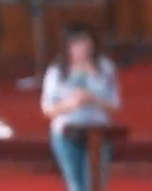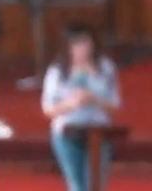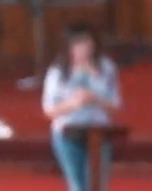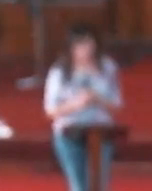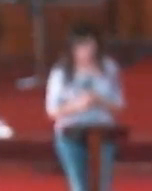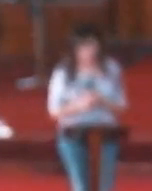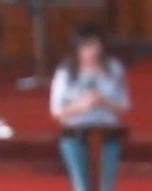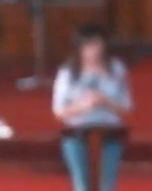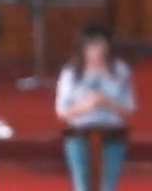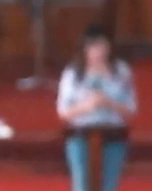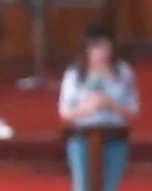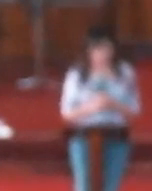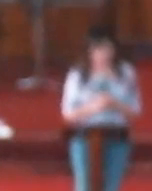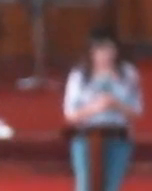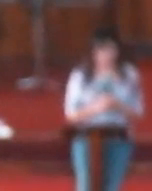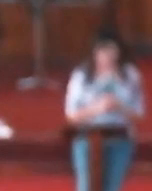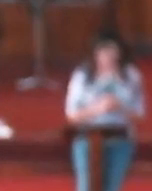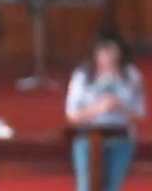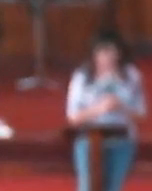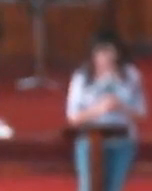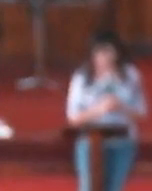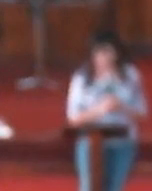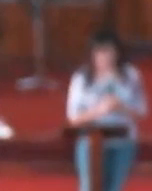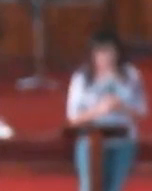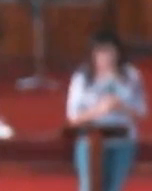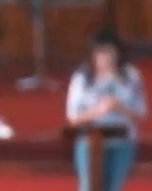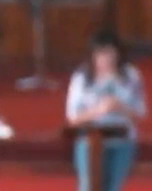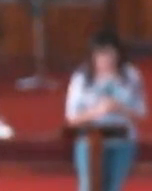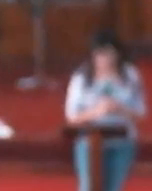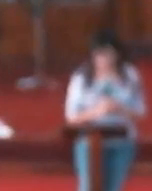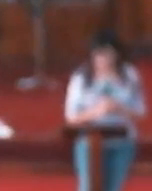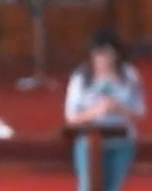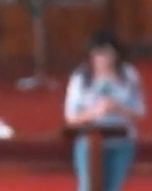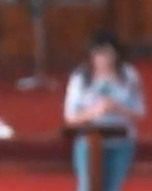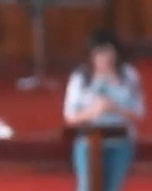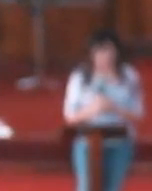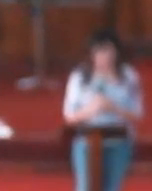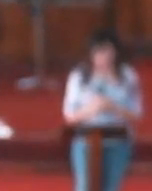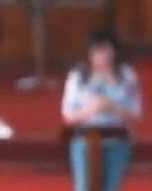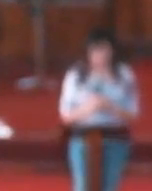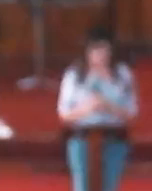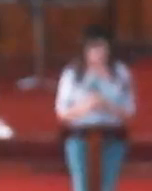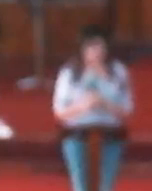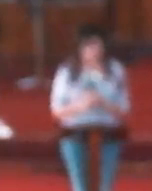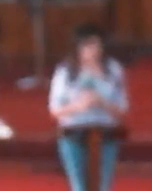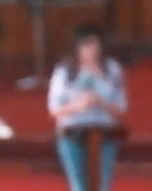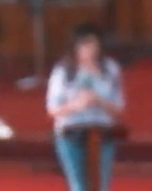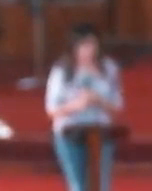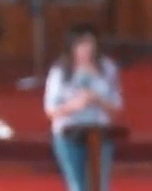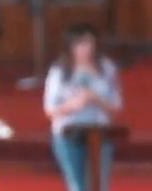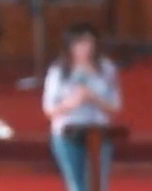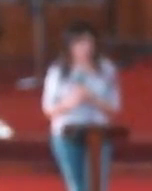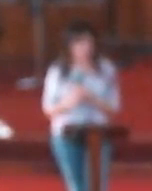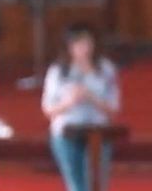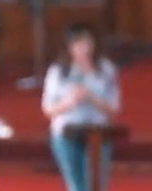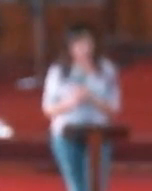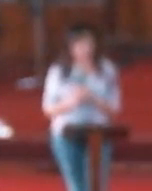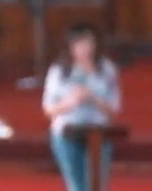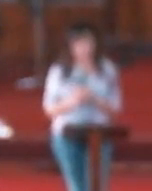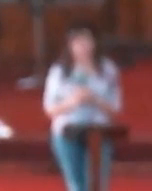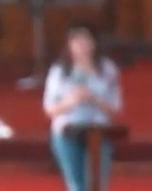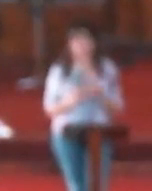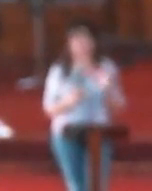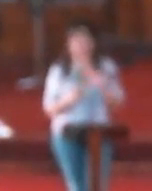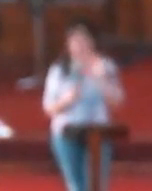Okay, so I proclaim over you just what it says in 1 Kings 17:14 that the jar of flour will not be used up and the jug of oil will not